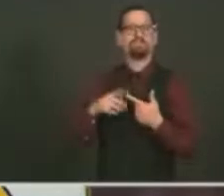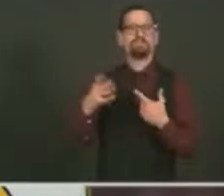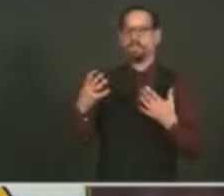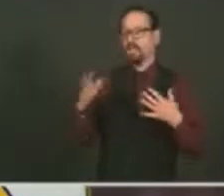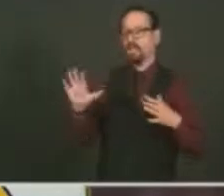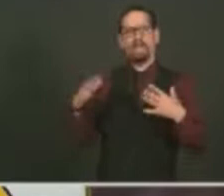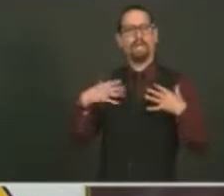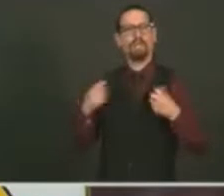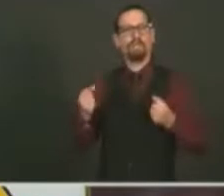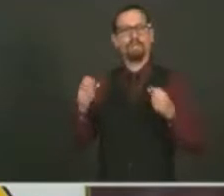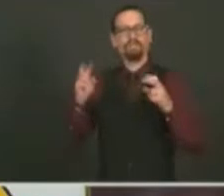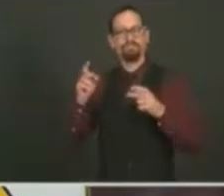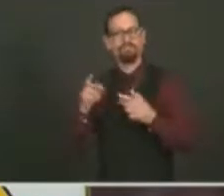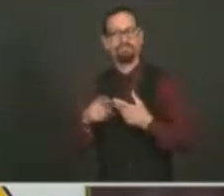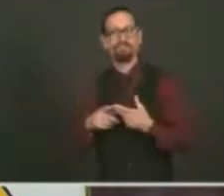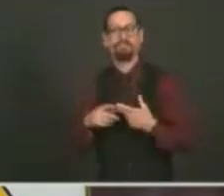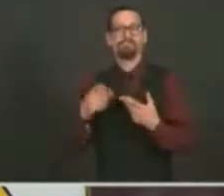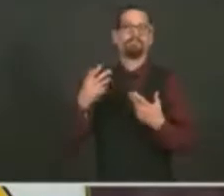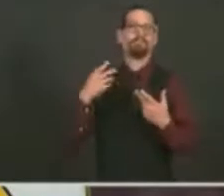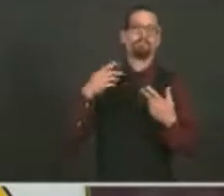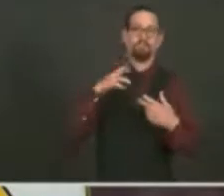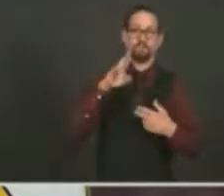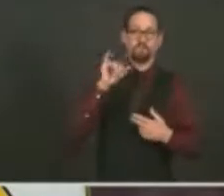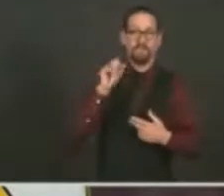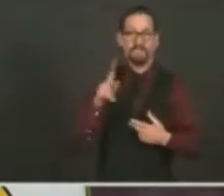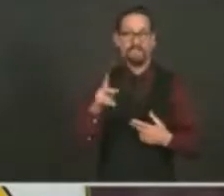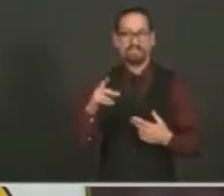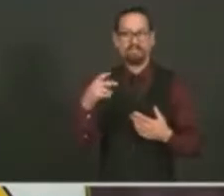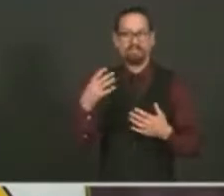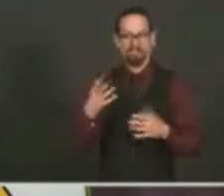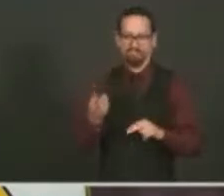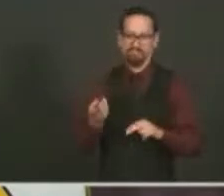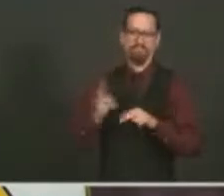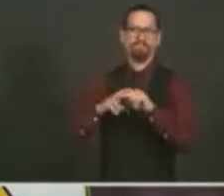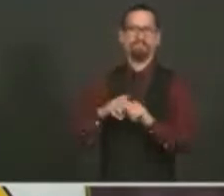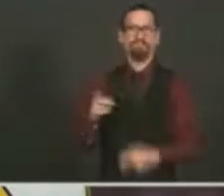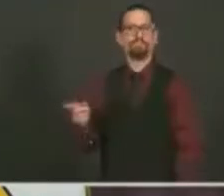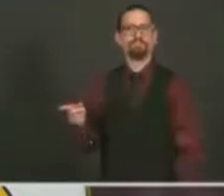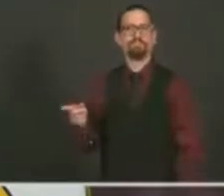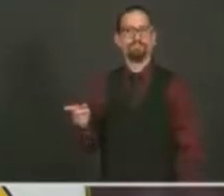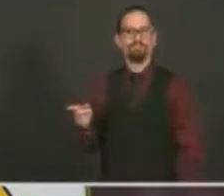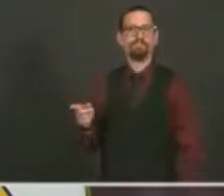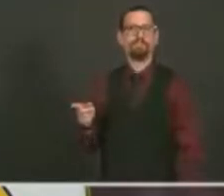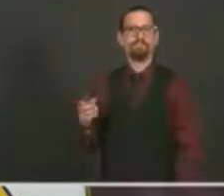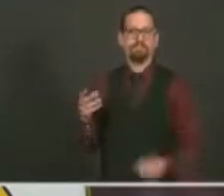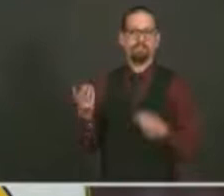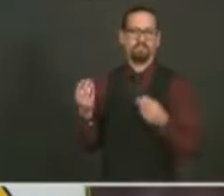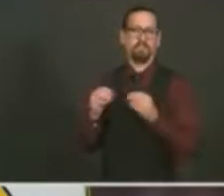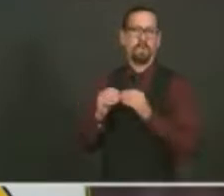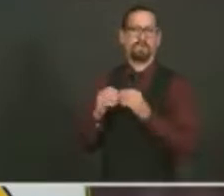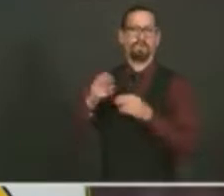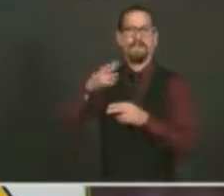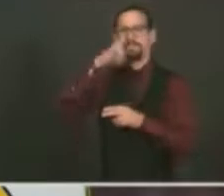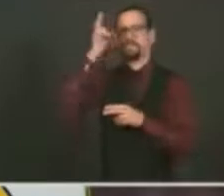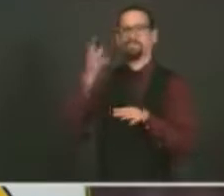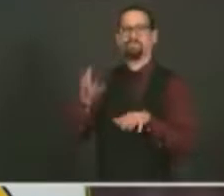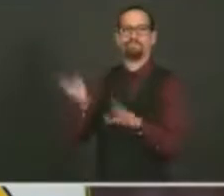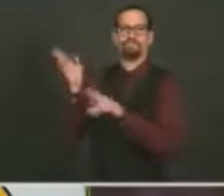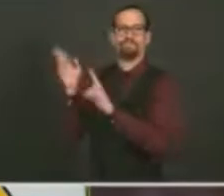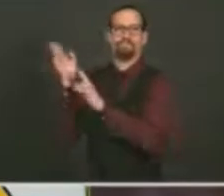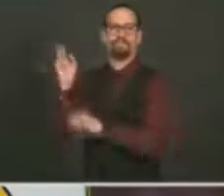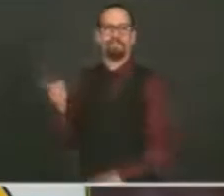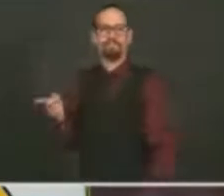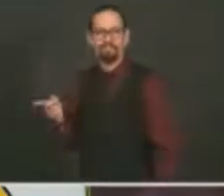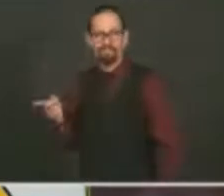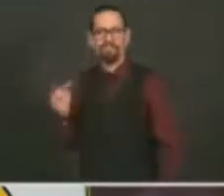at risk of developing complications of COVID-19 that require hospitalization. They end up also being in